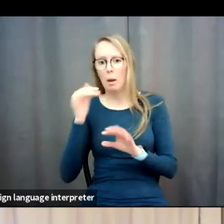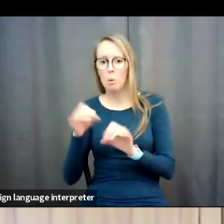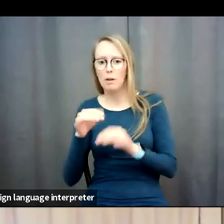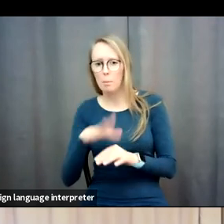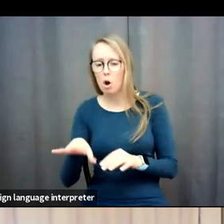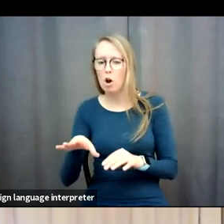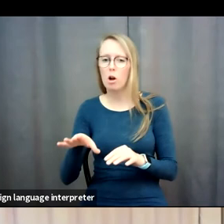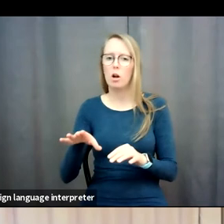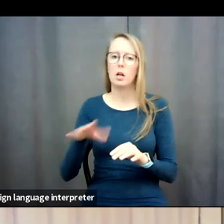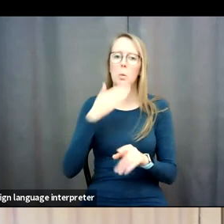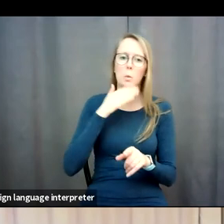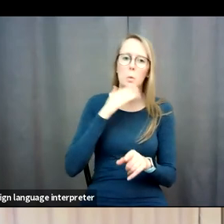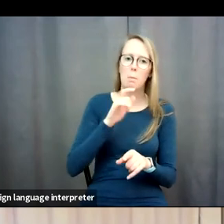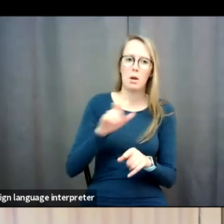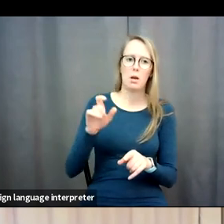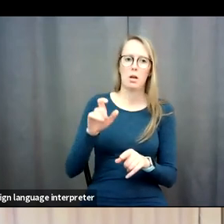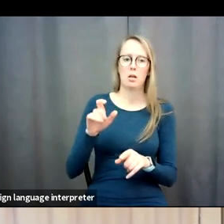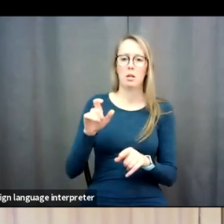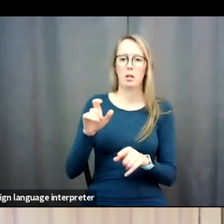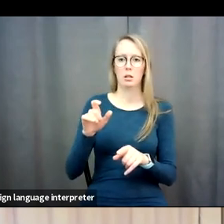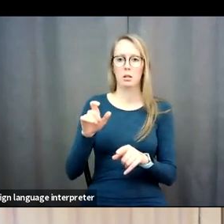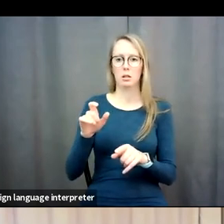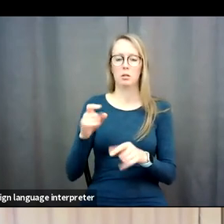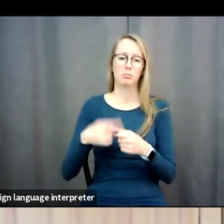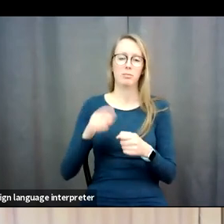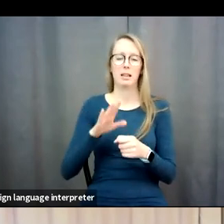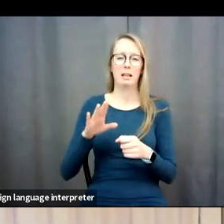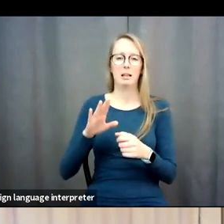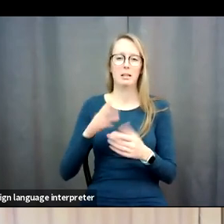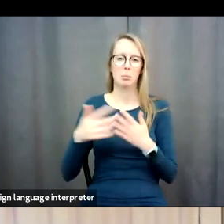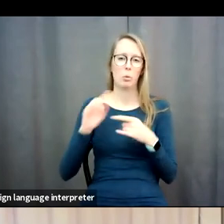children and for the youth within their language development?